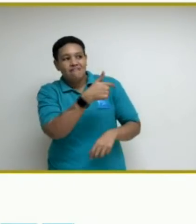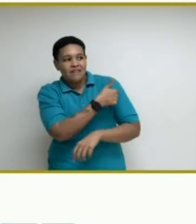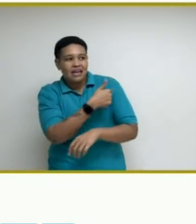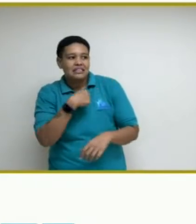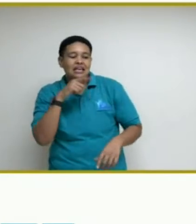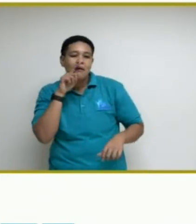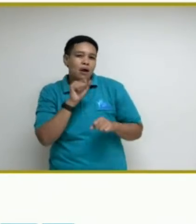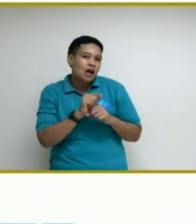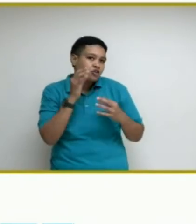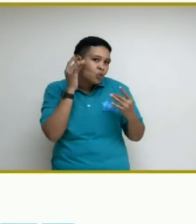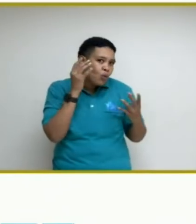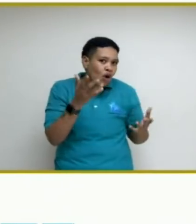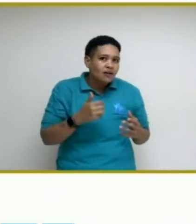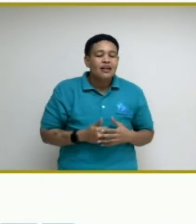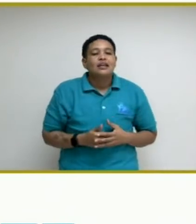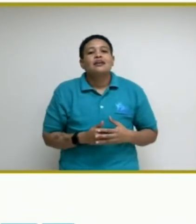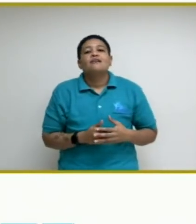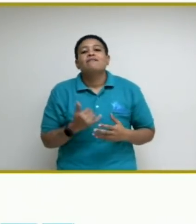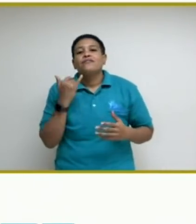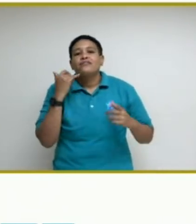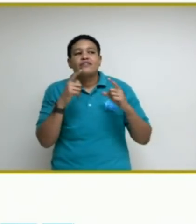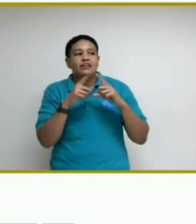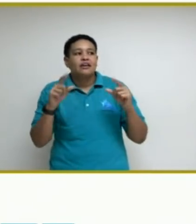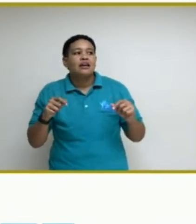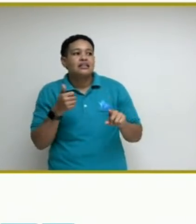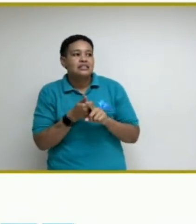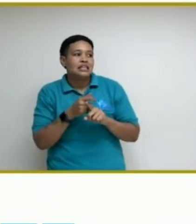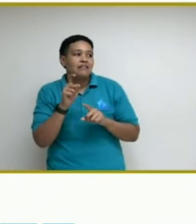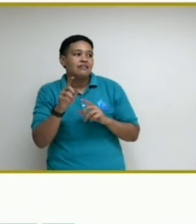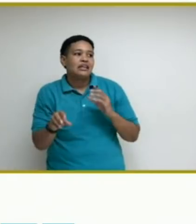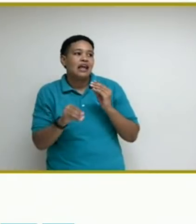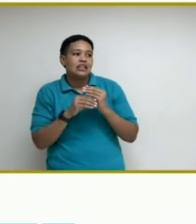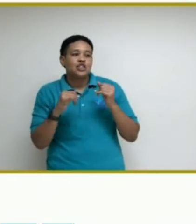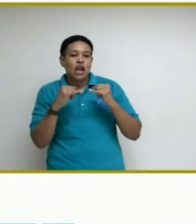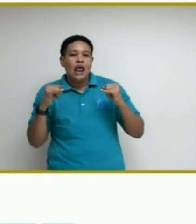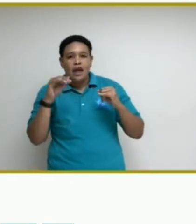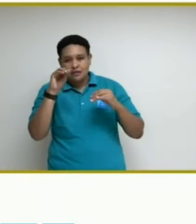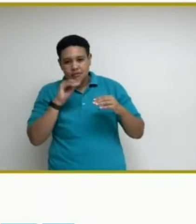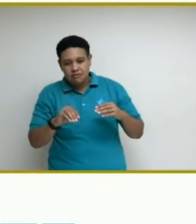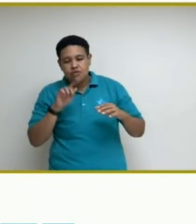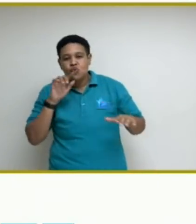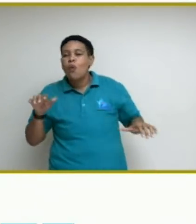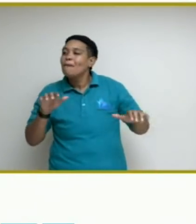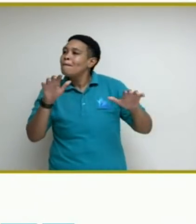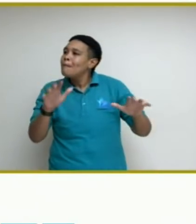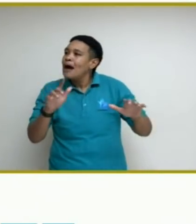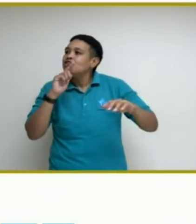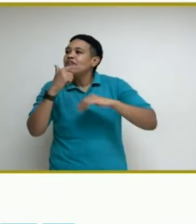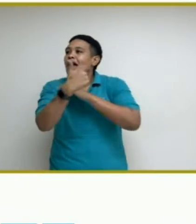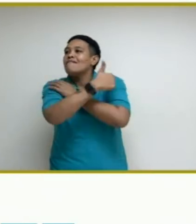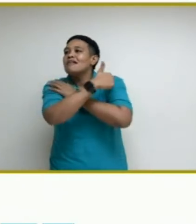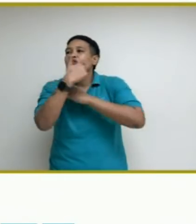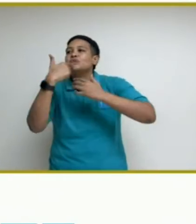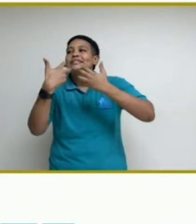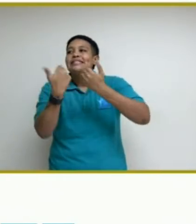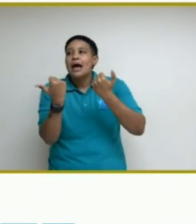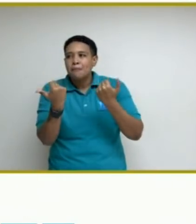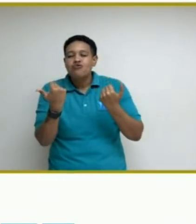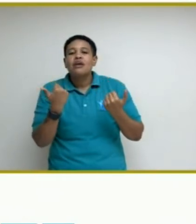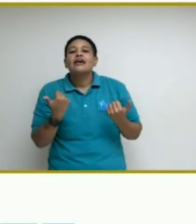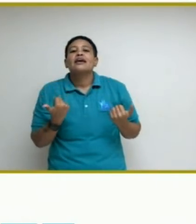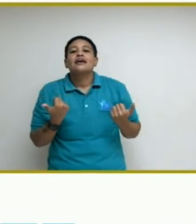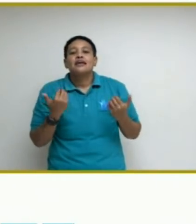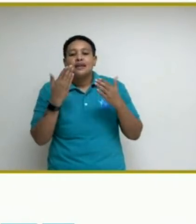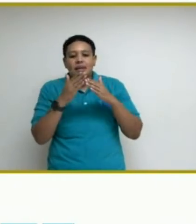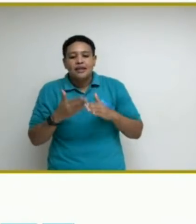actually wondering if the card itself needs an additional line so that manufacturer and vaccine would be separated out. I